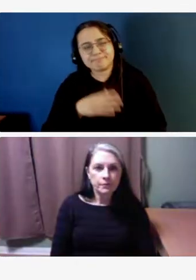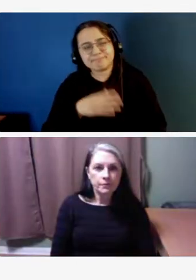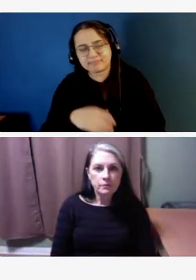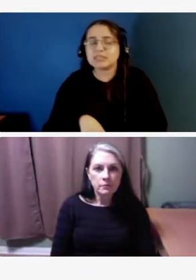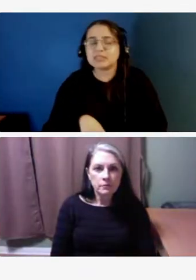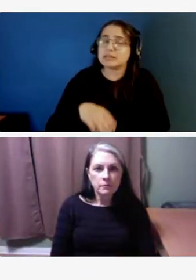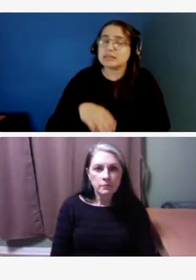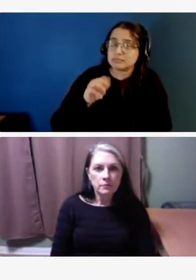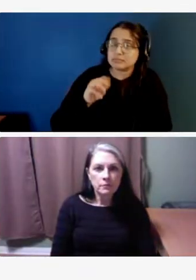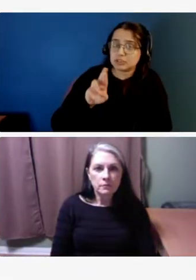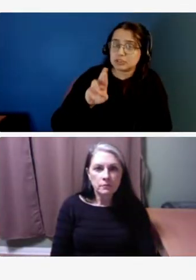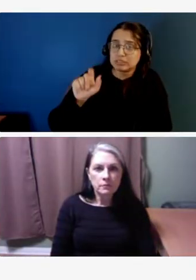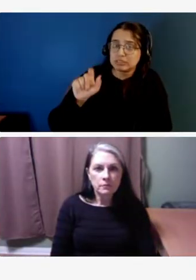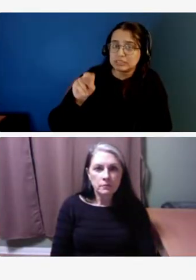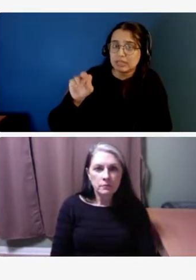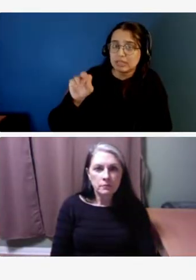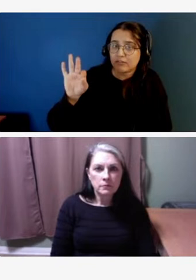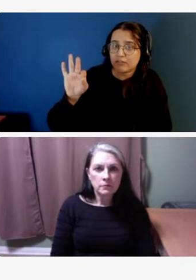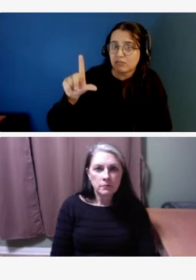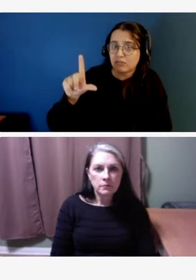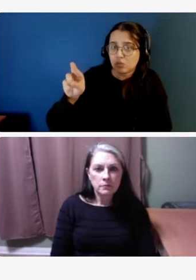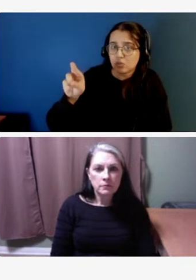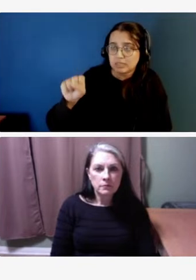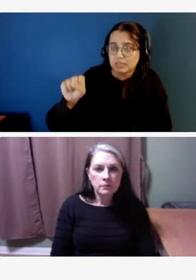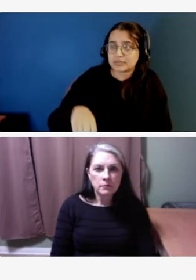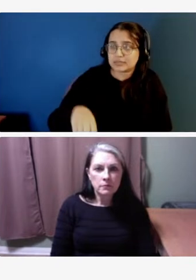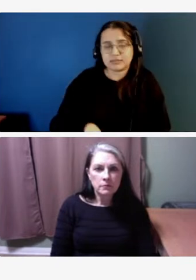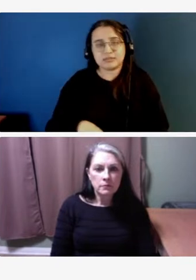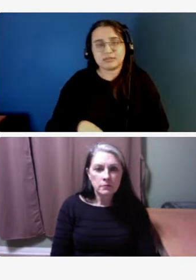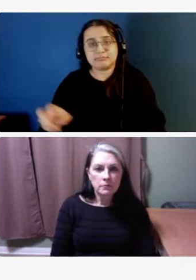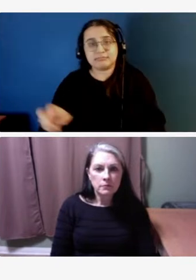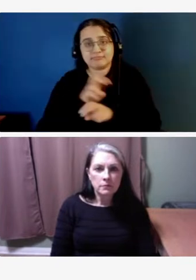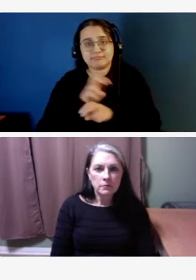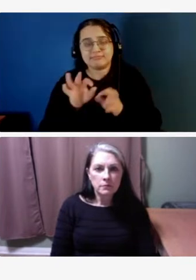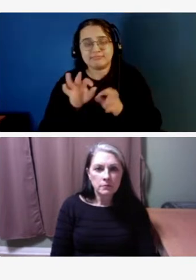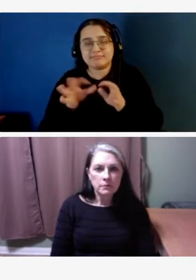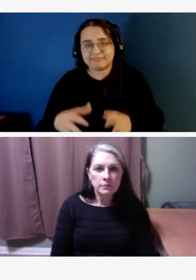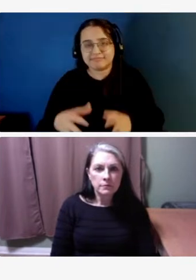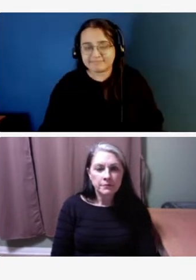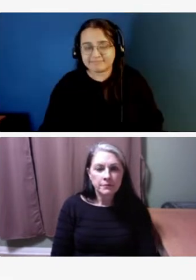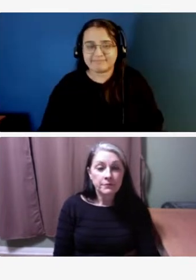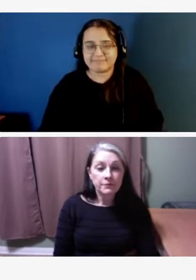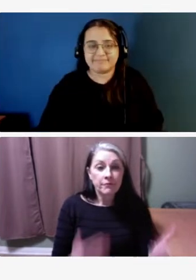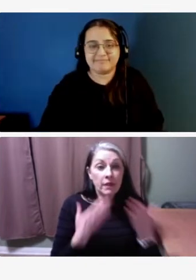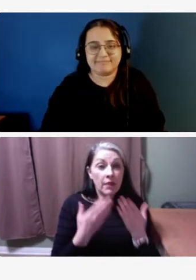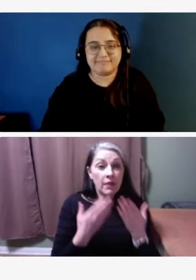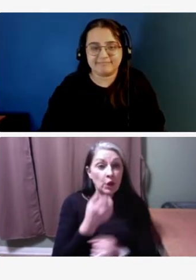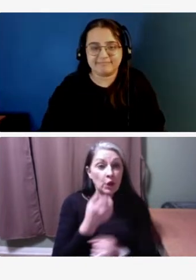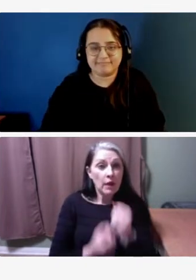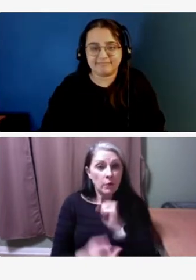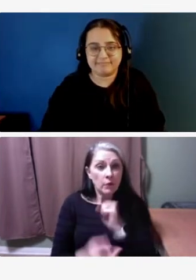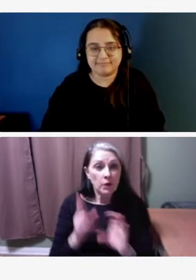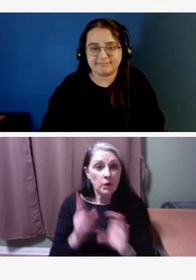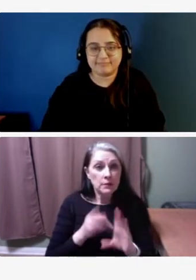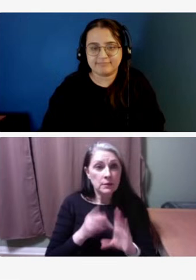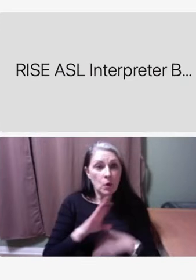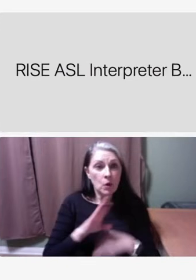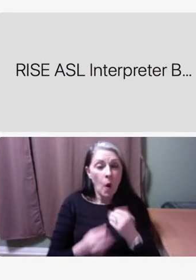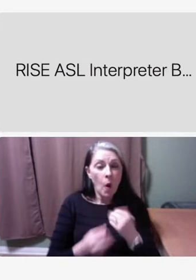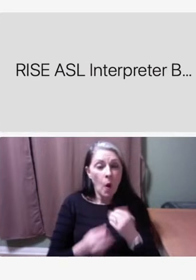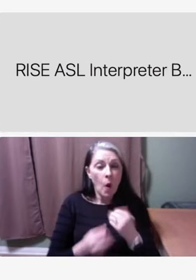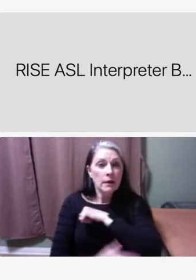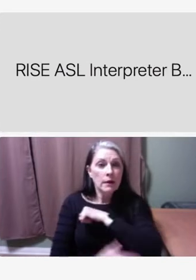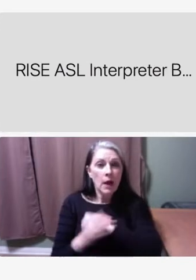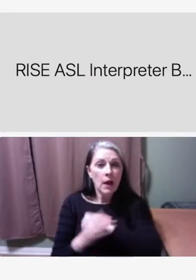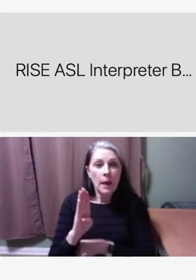Just want to thank everybody that participated in the All-County Band concert. I wasn't sure what to expect, and